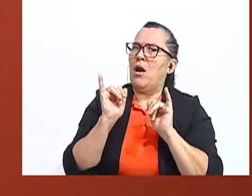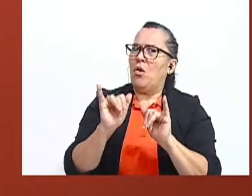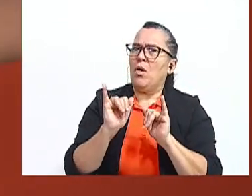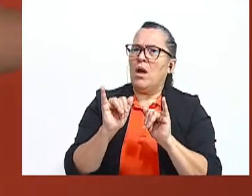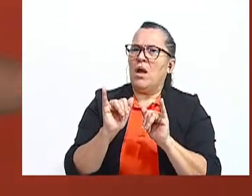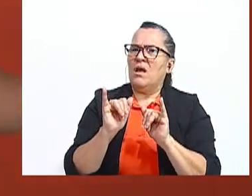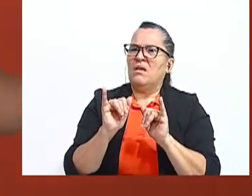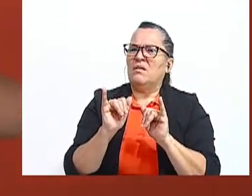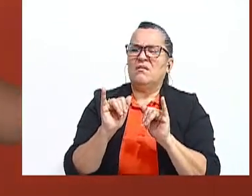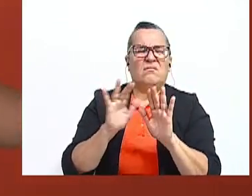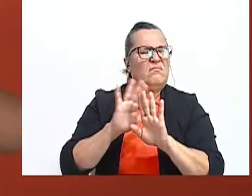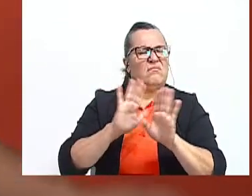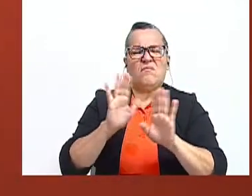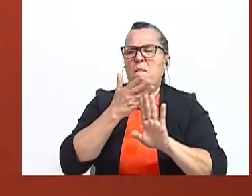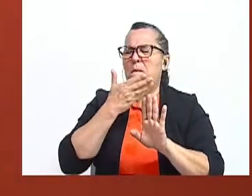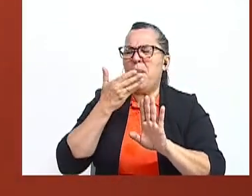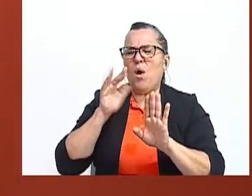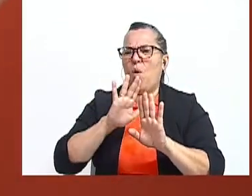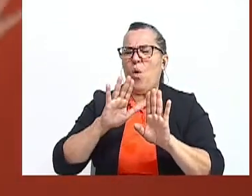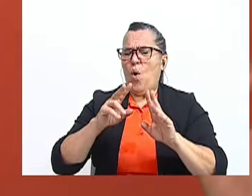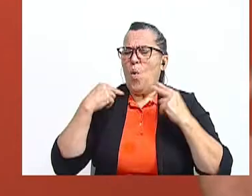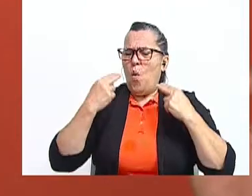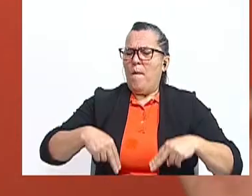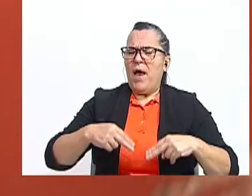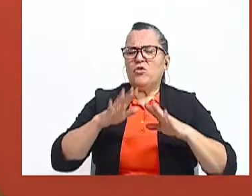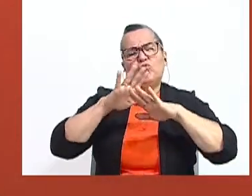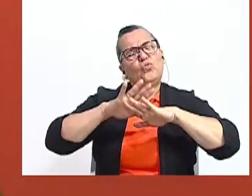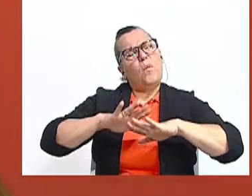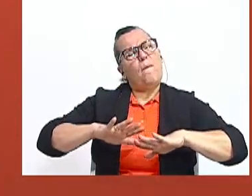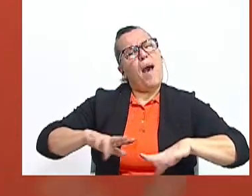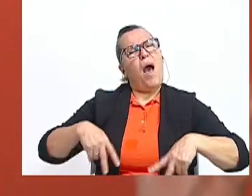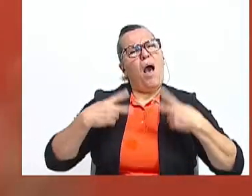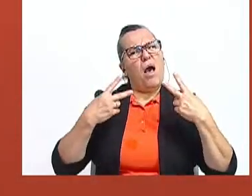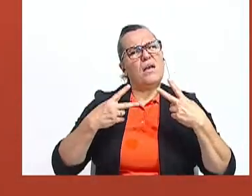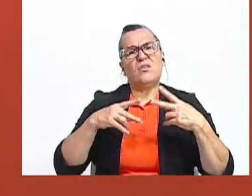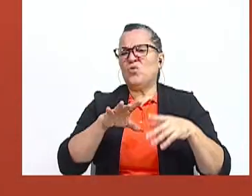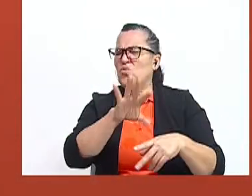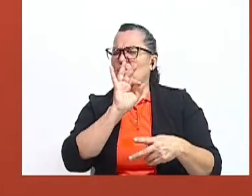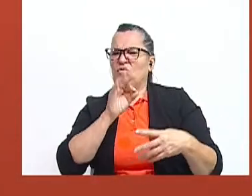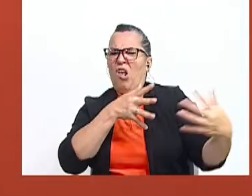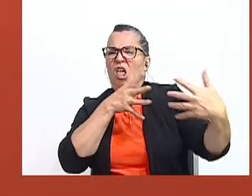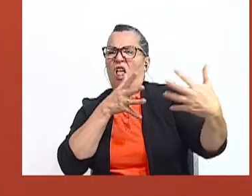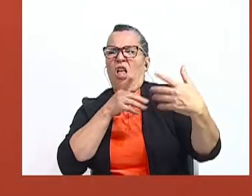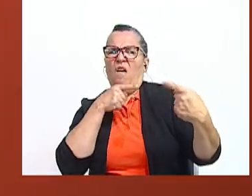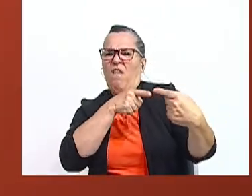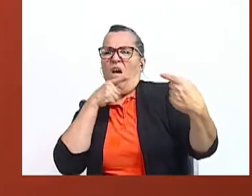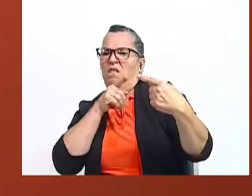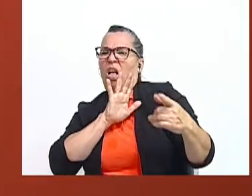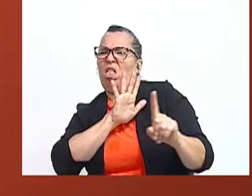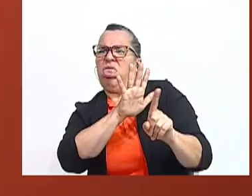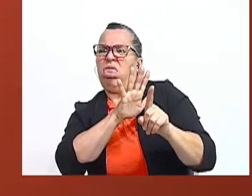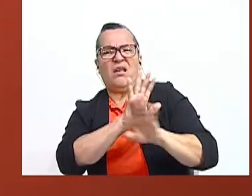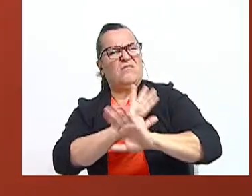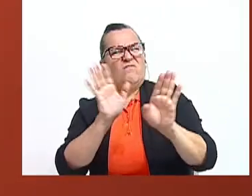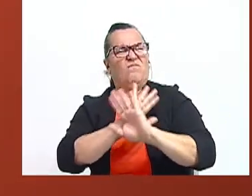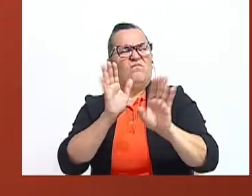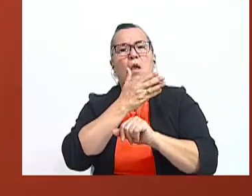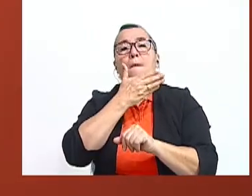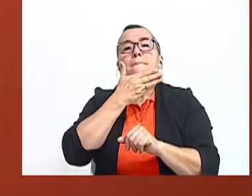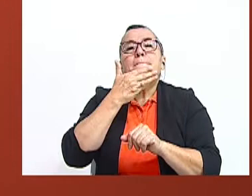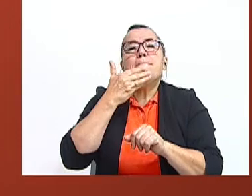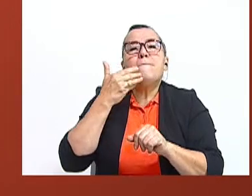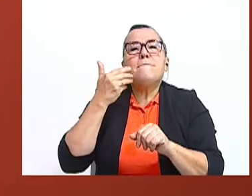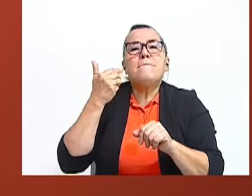is far better for humans to live in peace rather than choosing war. In fact, we humans are living